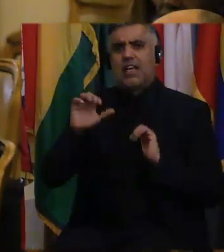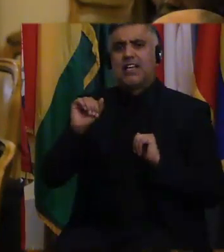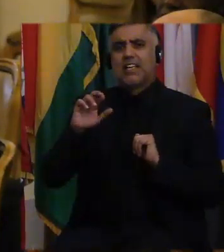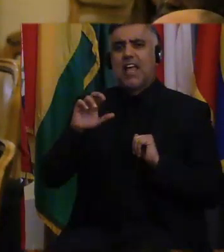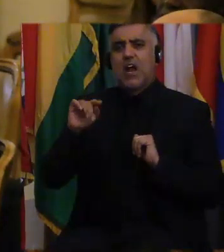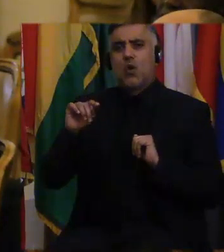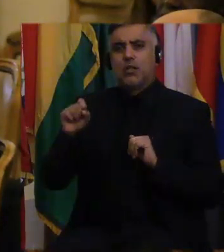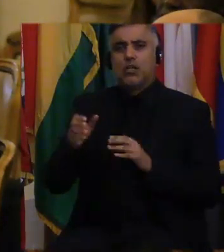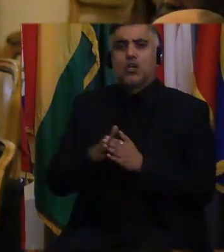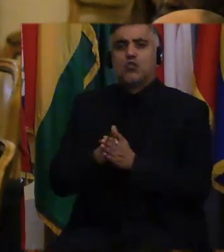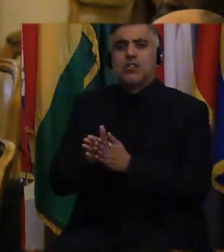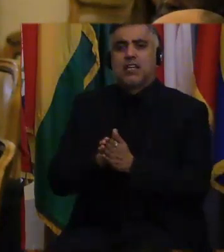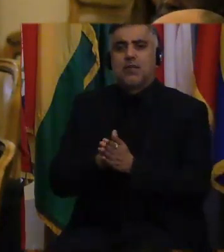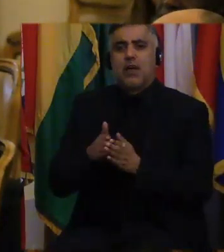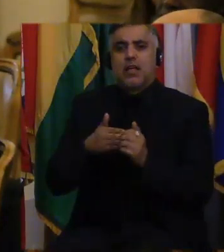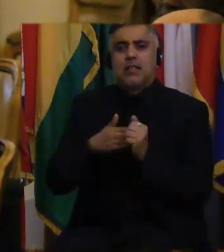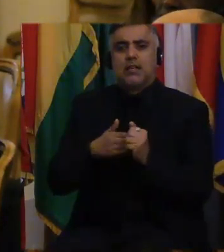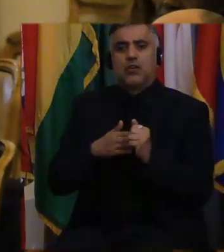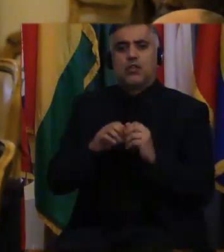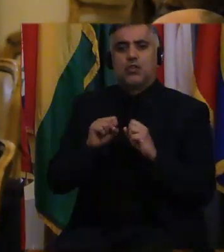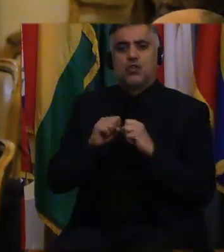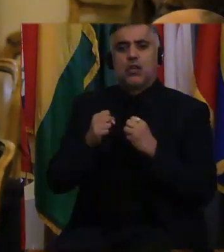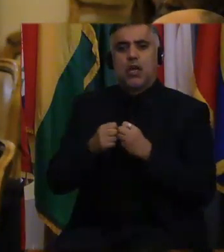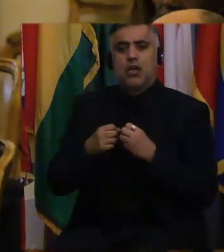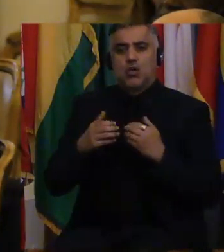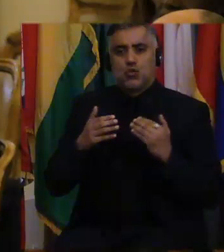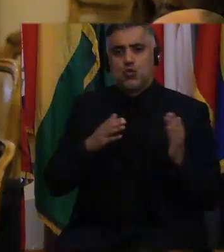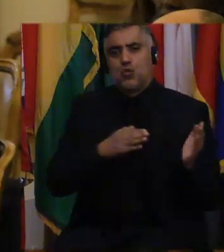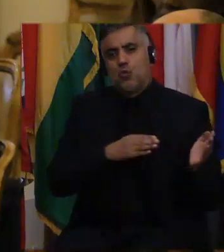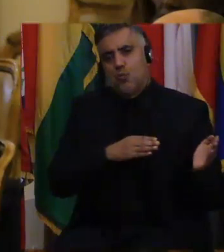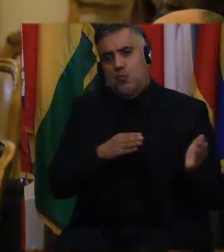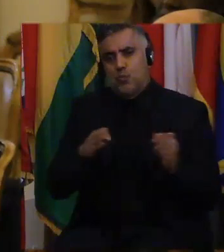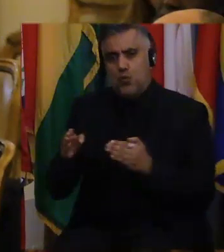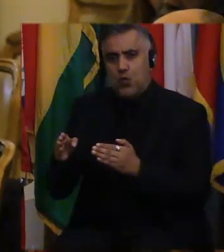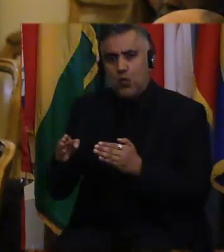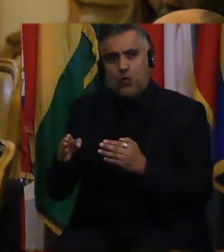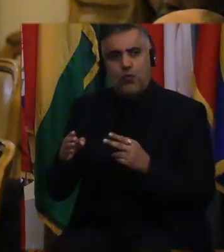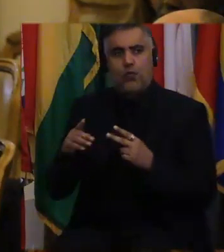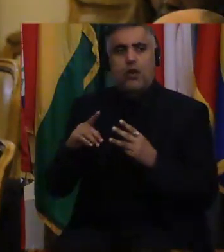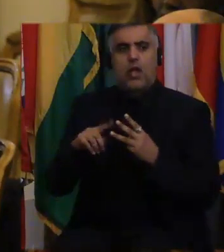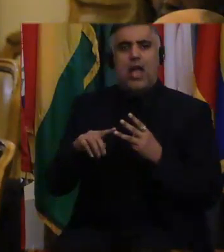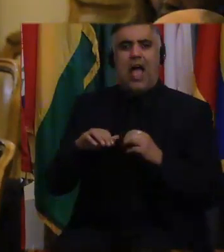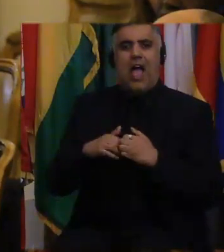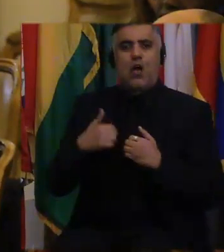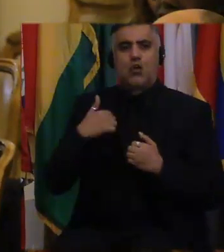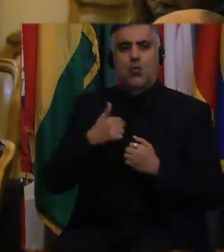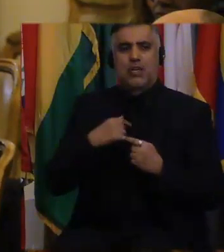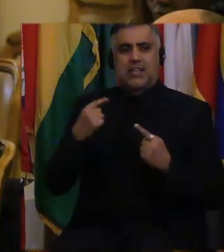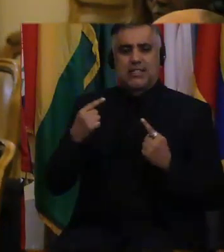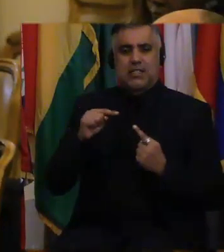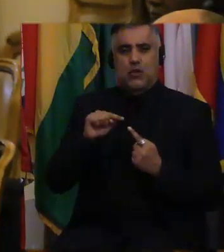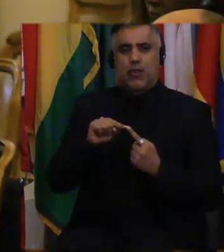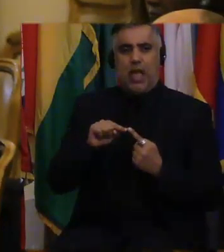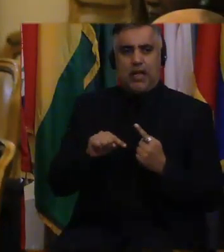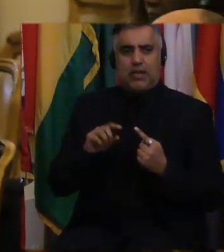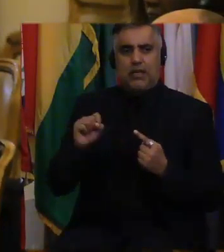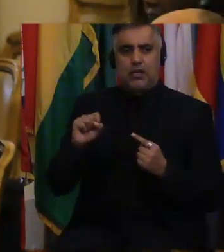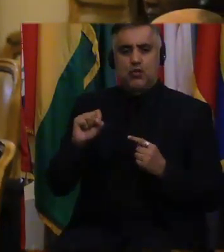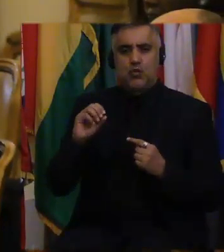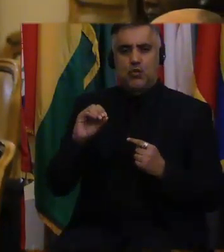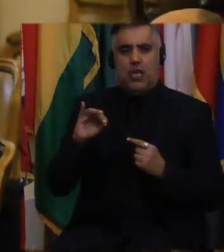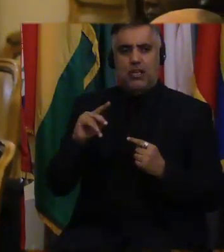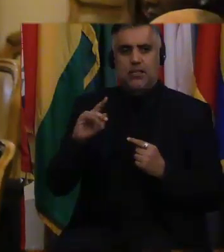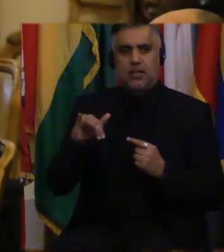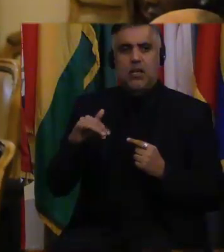going to incentivize leaders and societies to move in a certain direction? And how do we consider that in a society